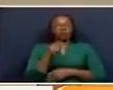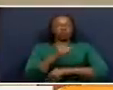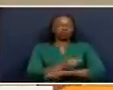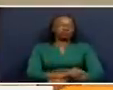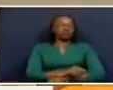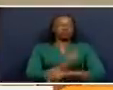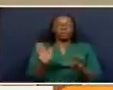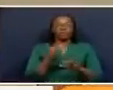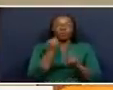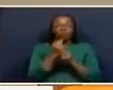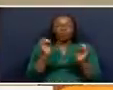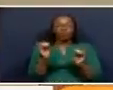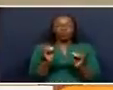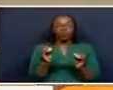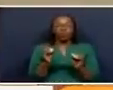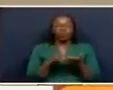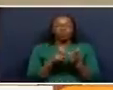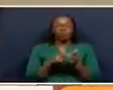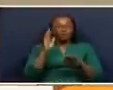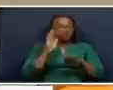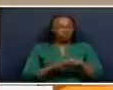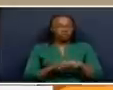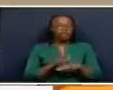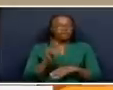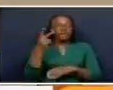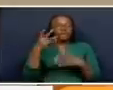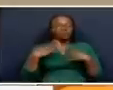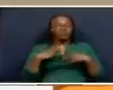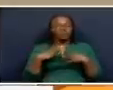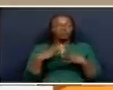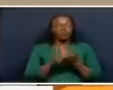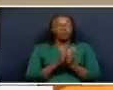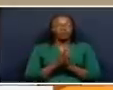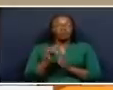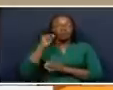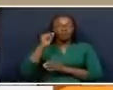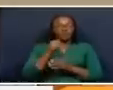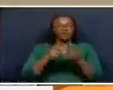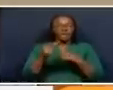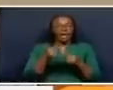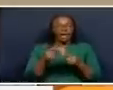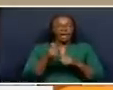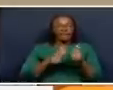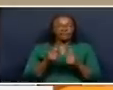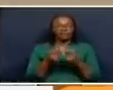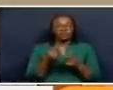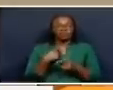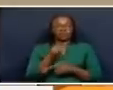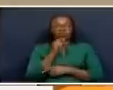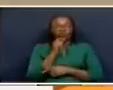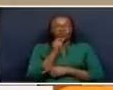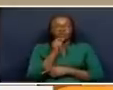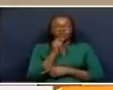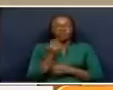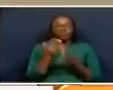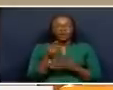And so it's something to be, it's good that Kenyans are you know, politically active, but sometimes I wish, particularly in the agricultural